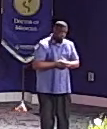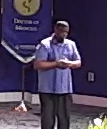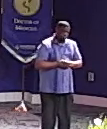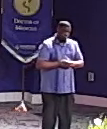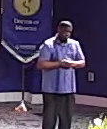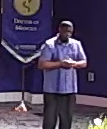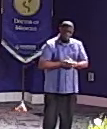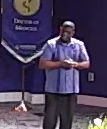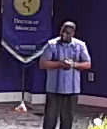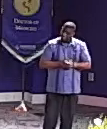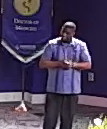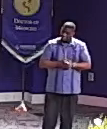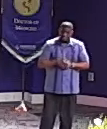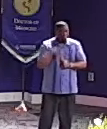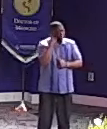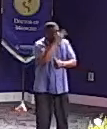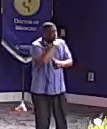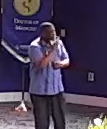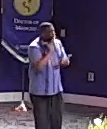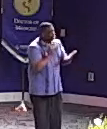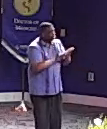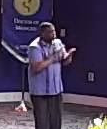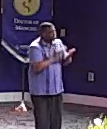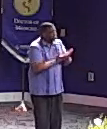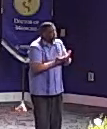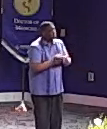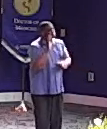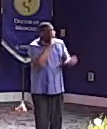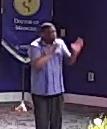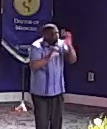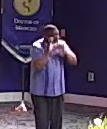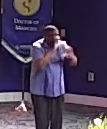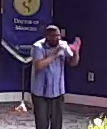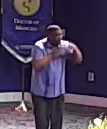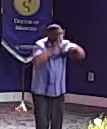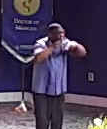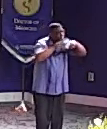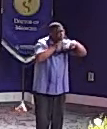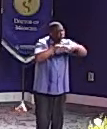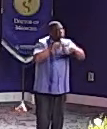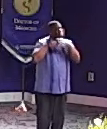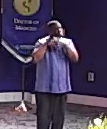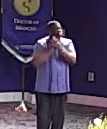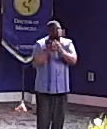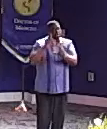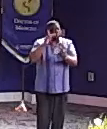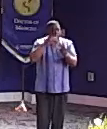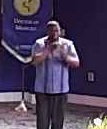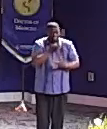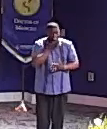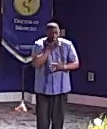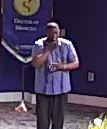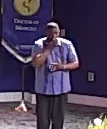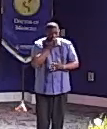Looking good, everyone. Find your seat. We'll get started